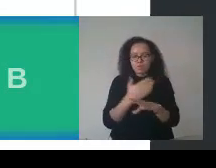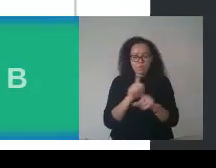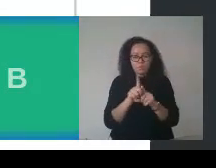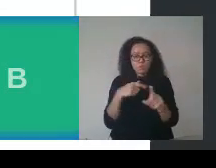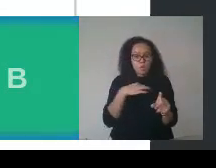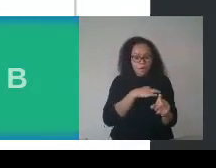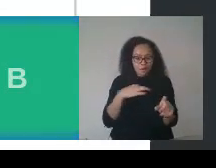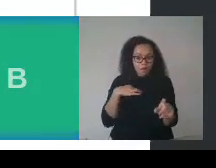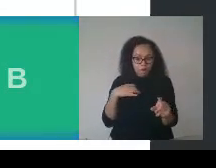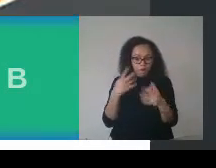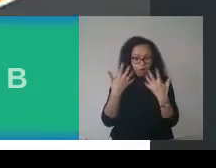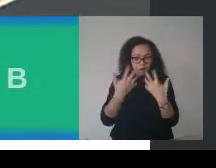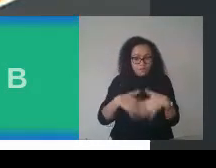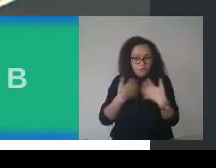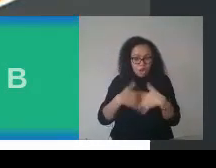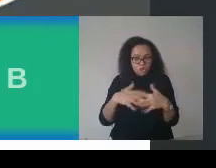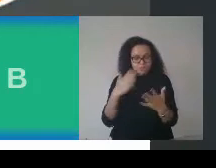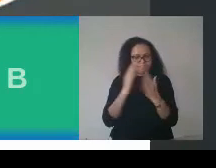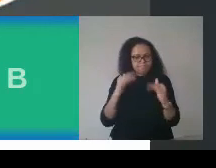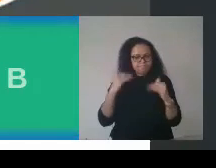technology too. Next.